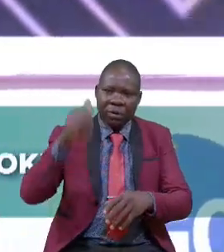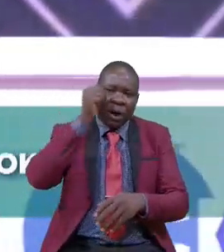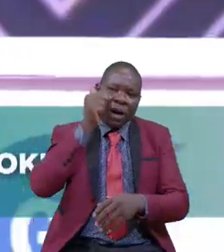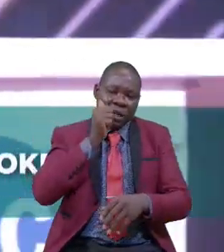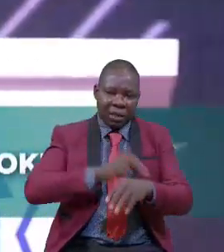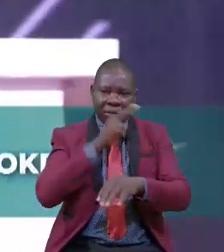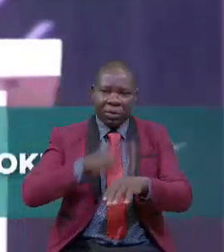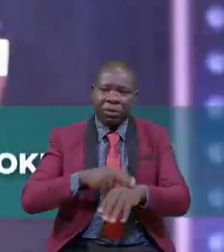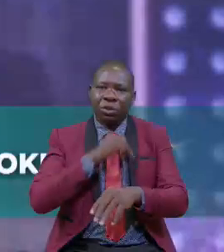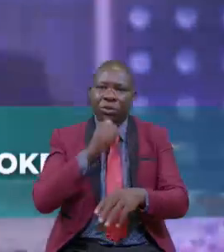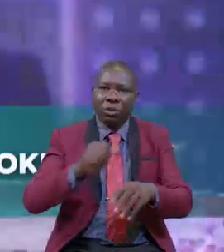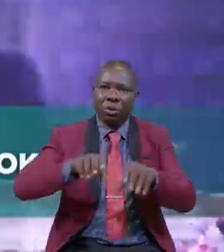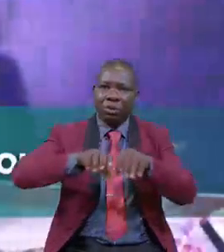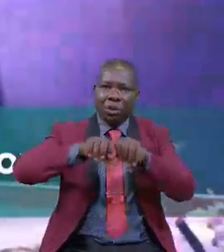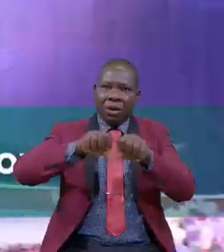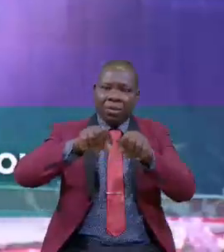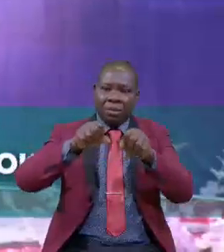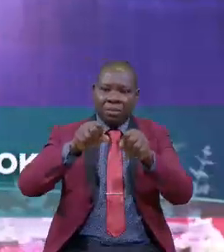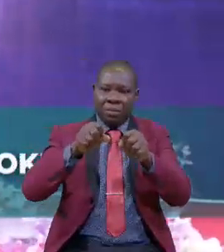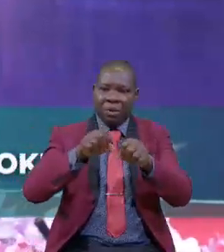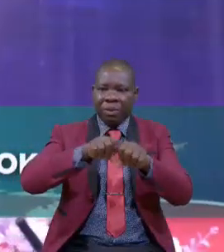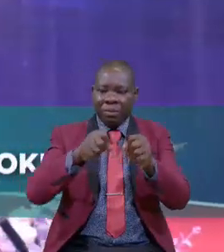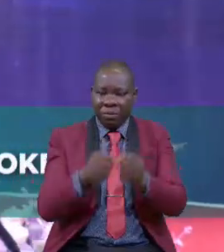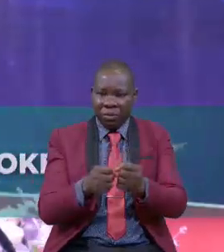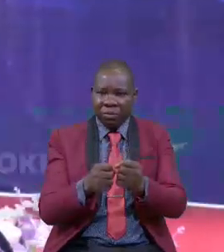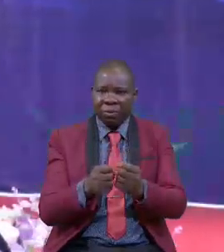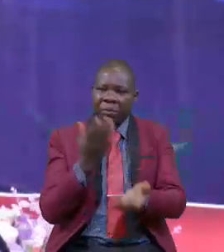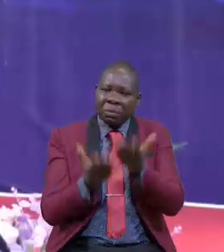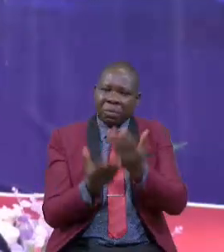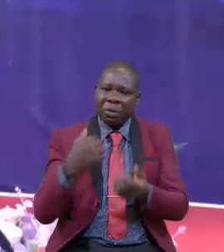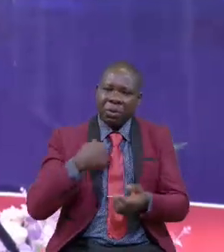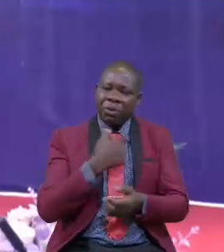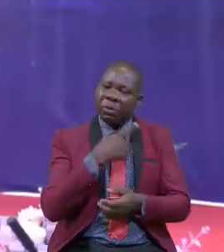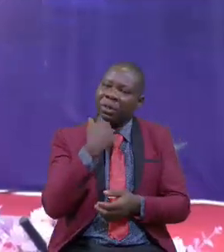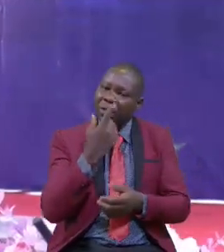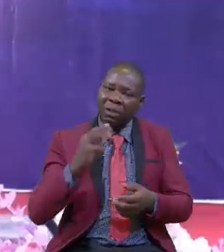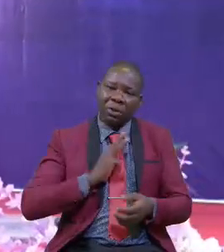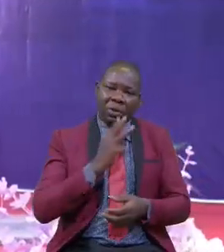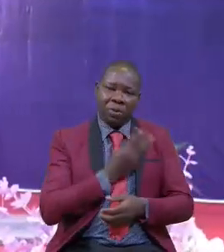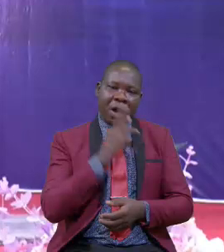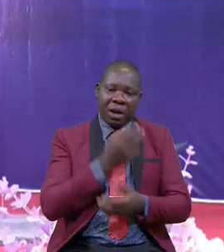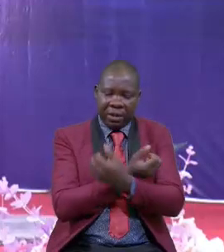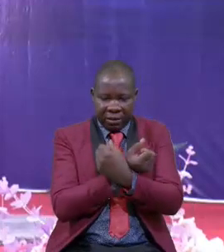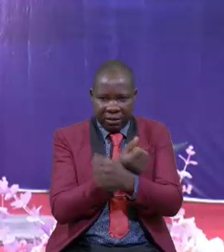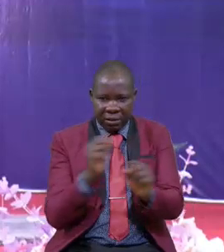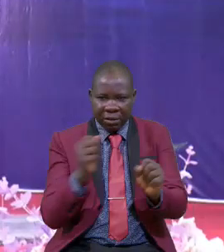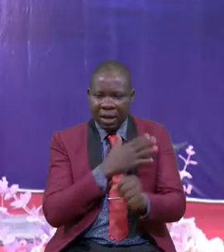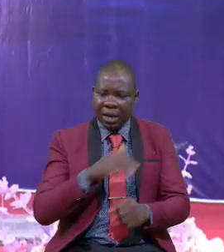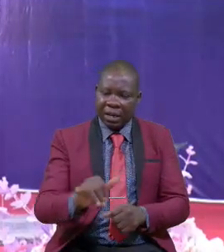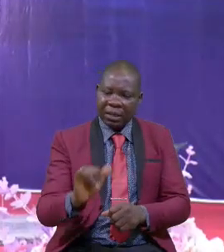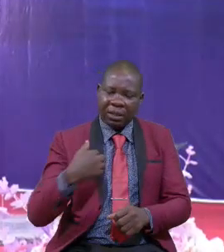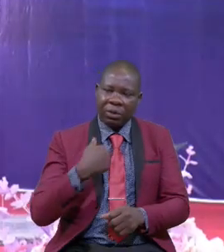we claim to be saved, and yet we're still men and women of our